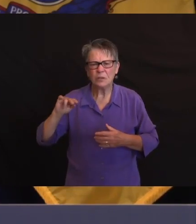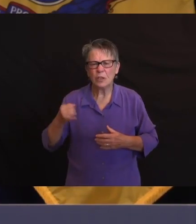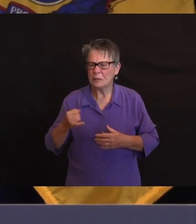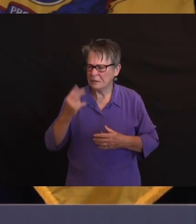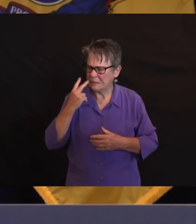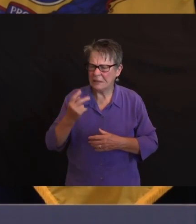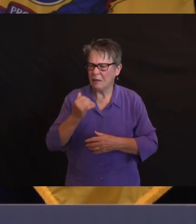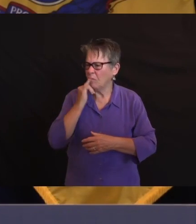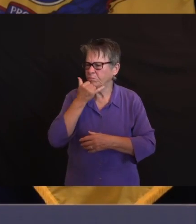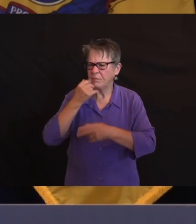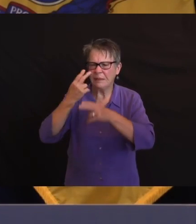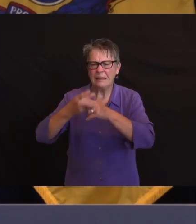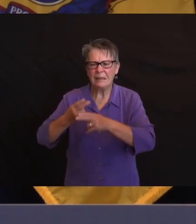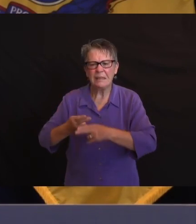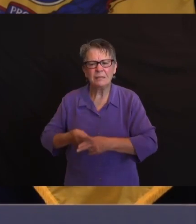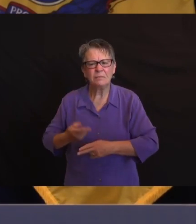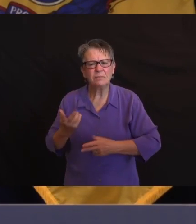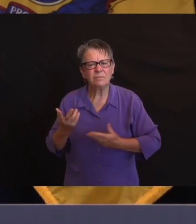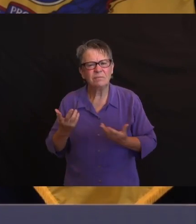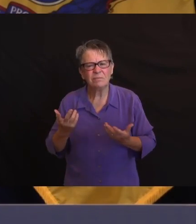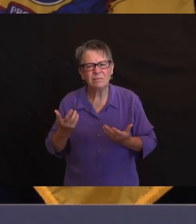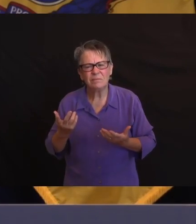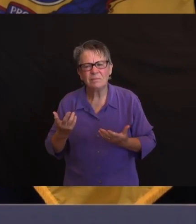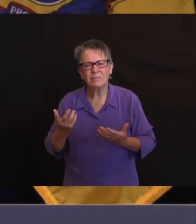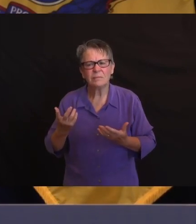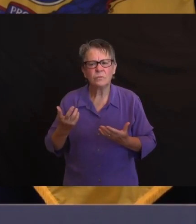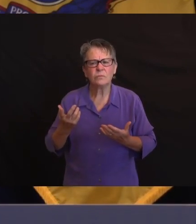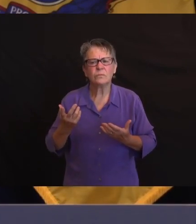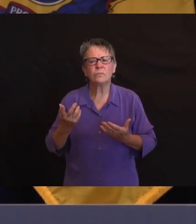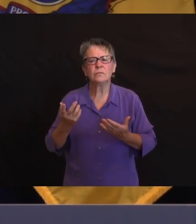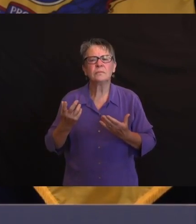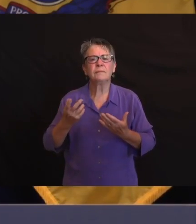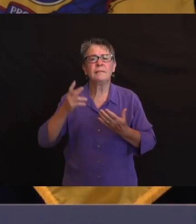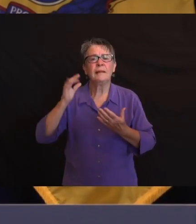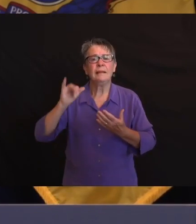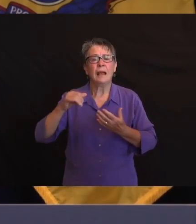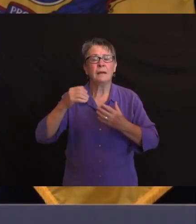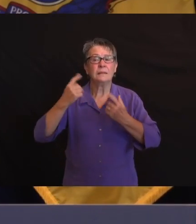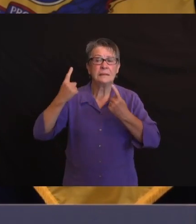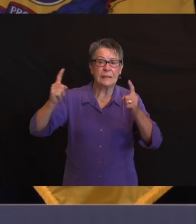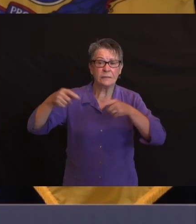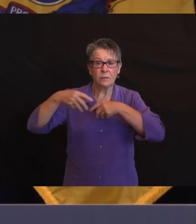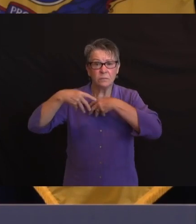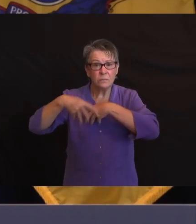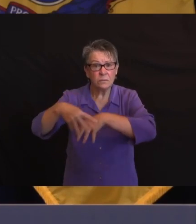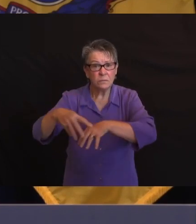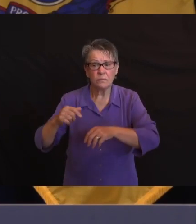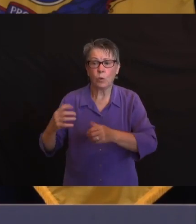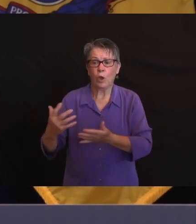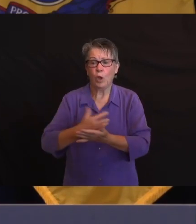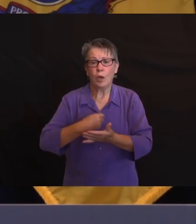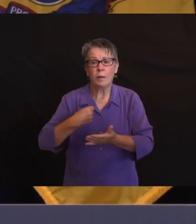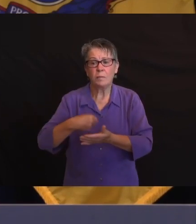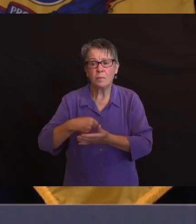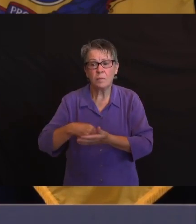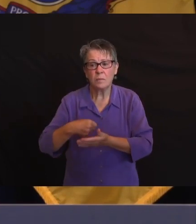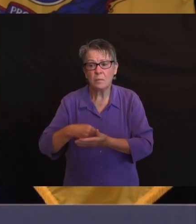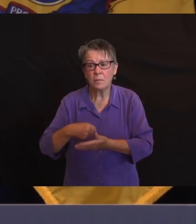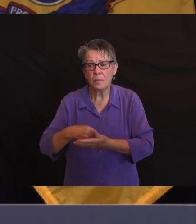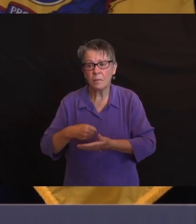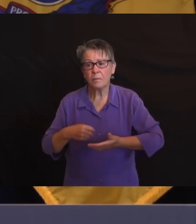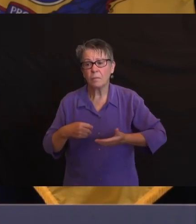young woman who got into an Uber in South Carolina and ultimately was killed. The Say My Name